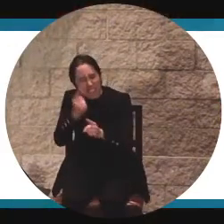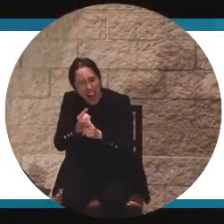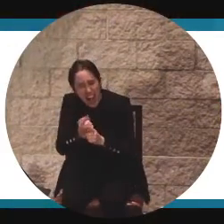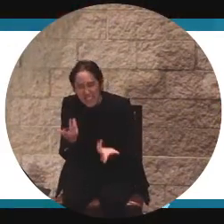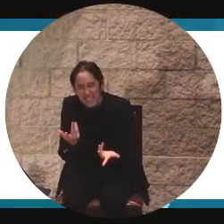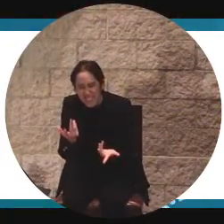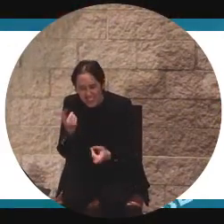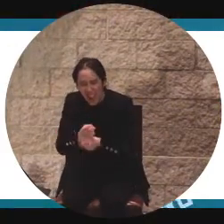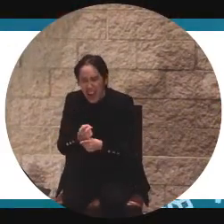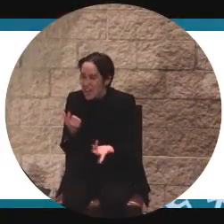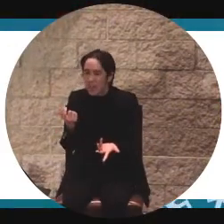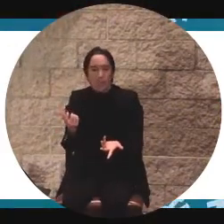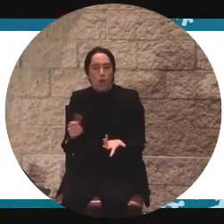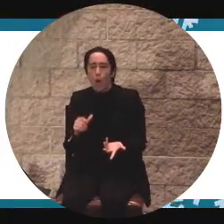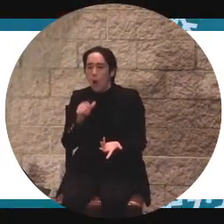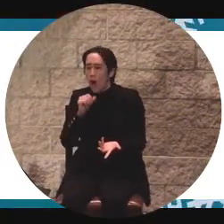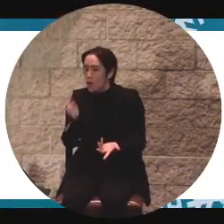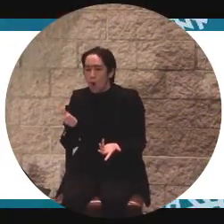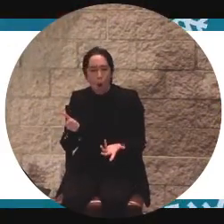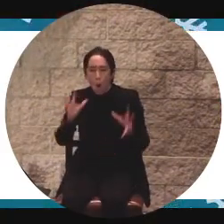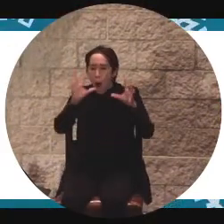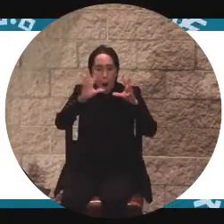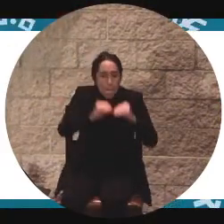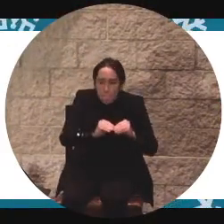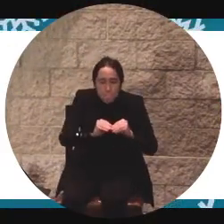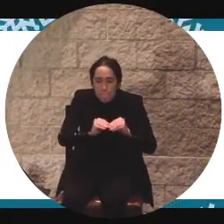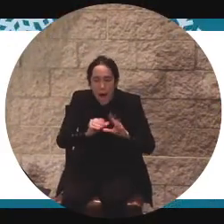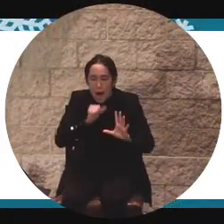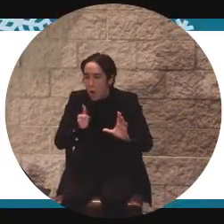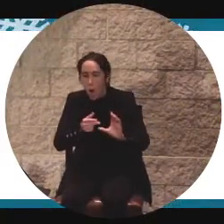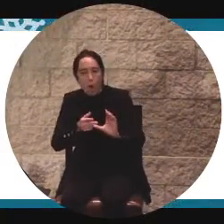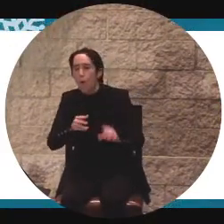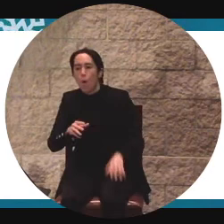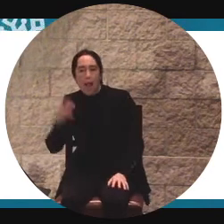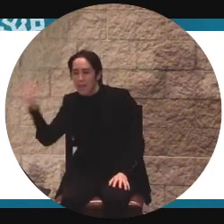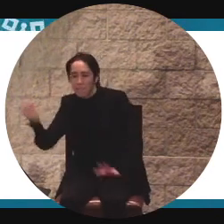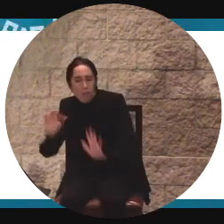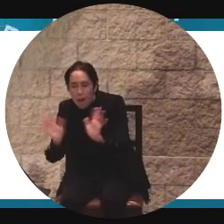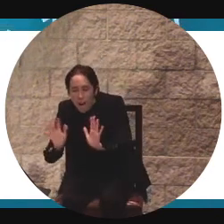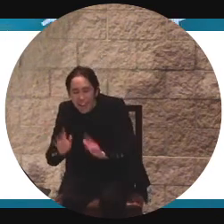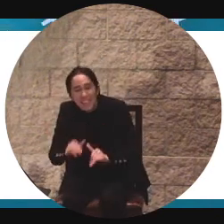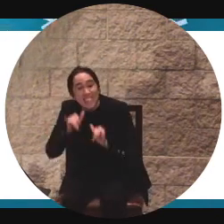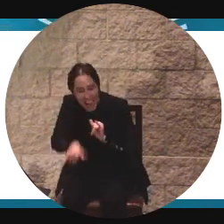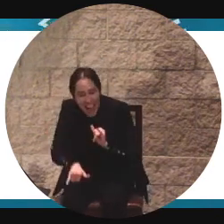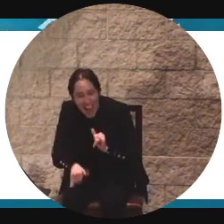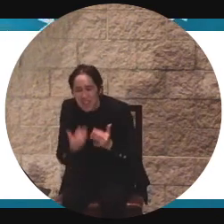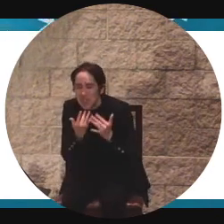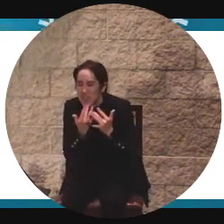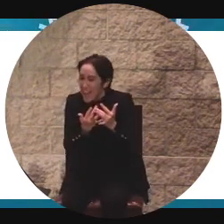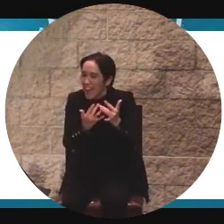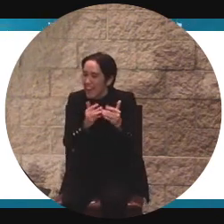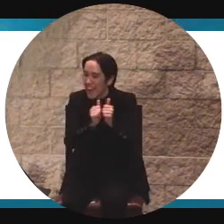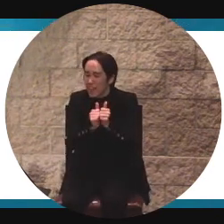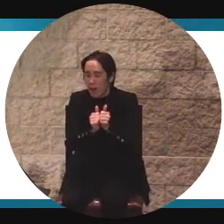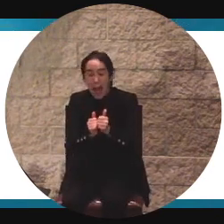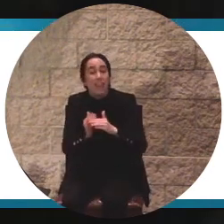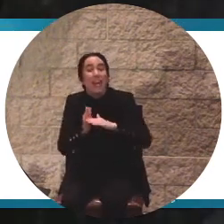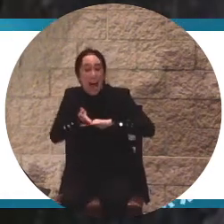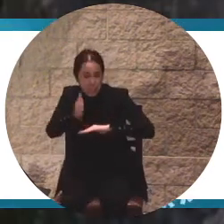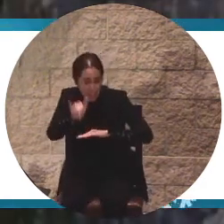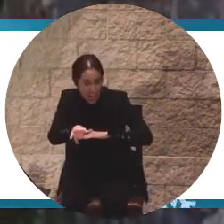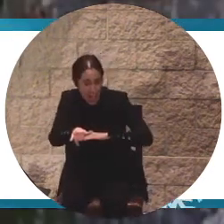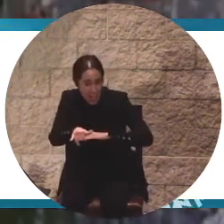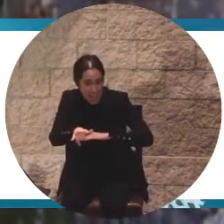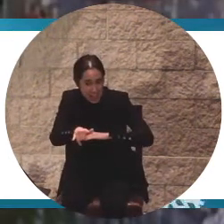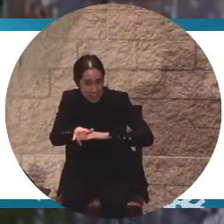So don't go anywhere. Don't. And after the sing-along, there's, well, you know. Surprise.